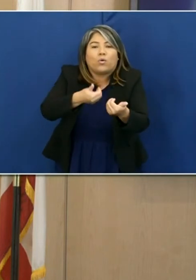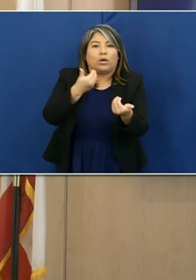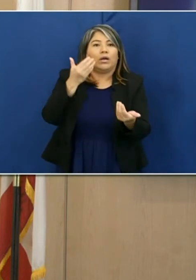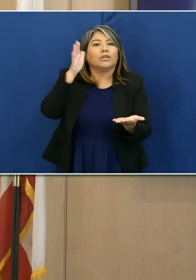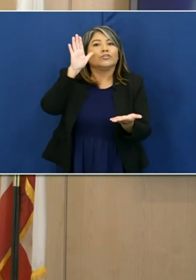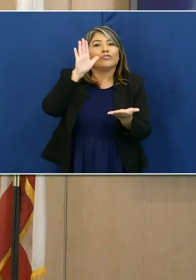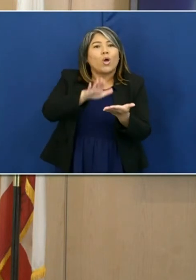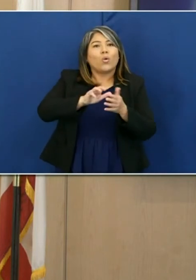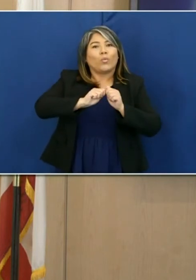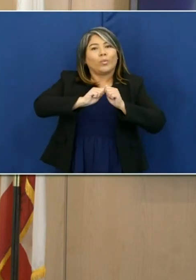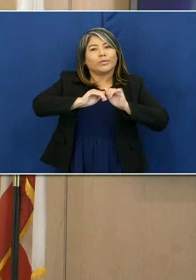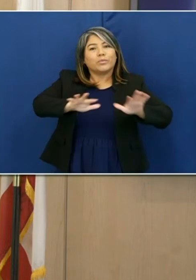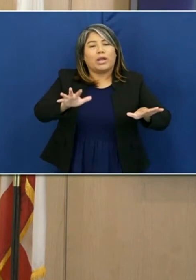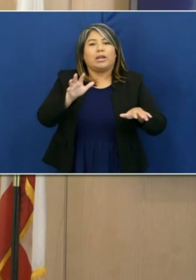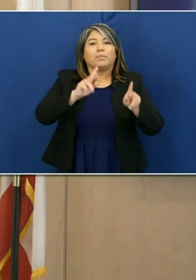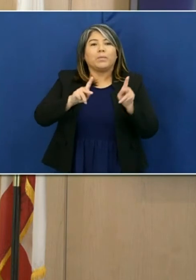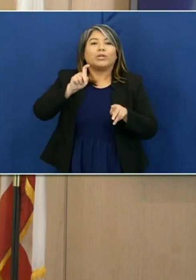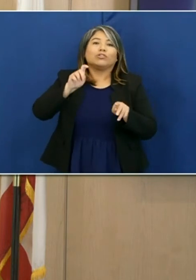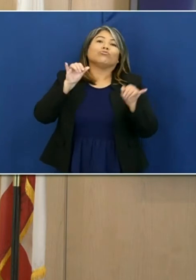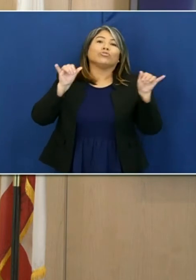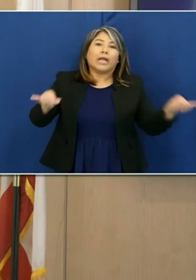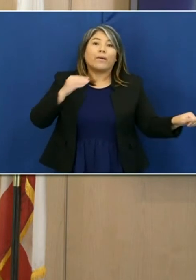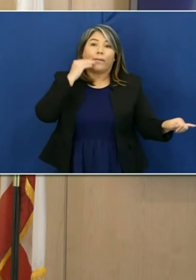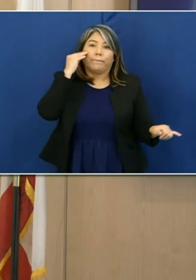slow the spread of COVID, and we need people to stay home.